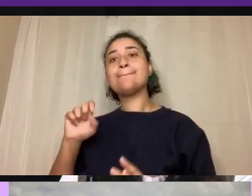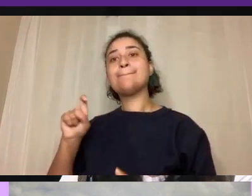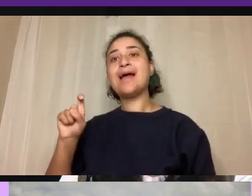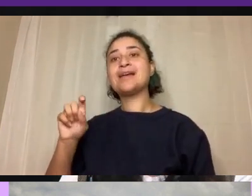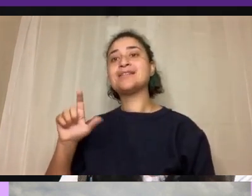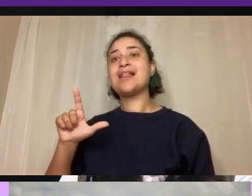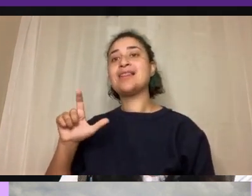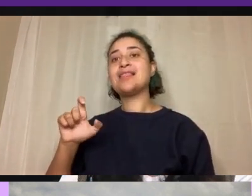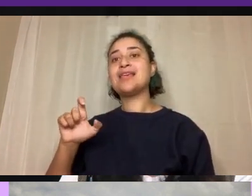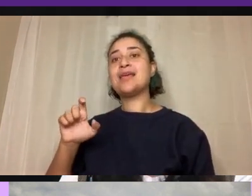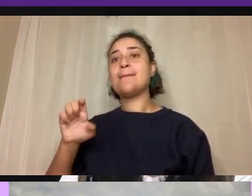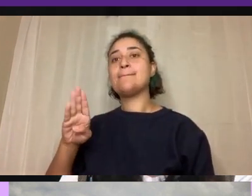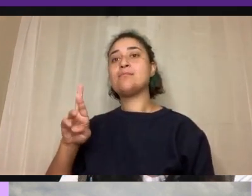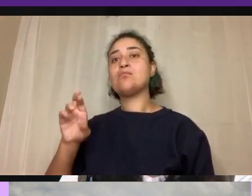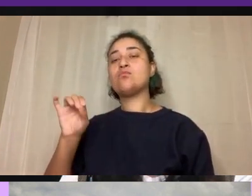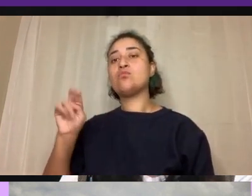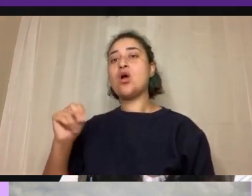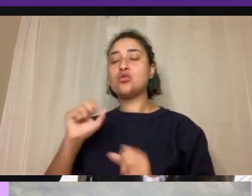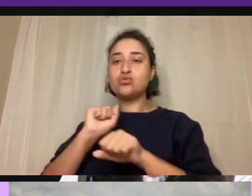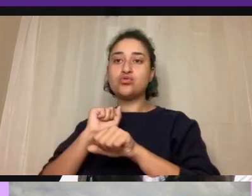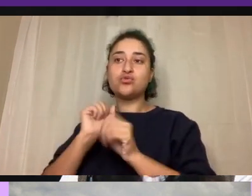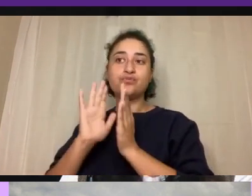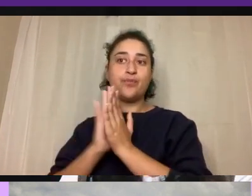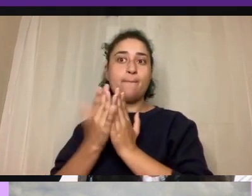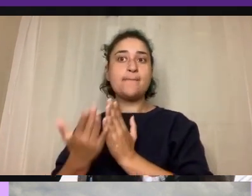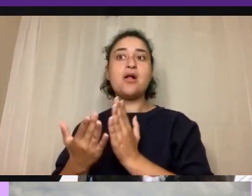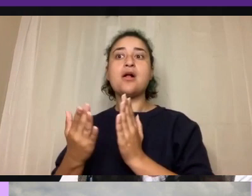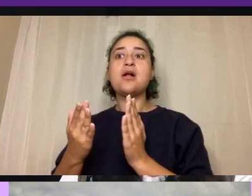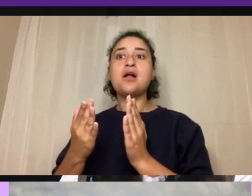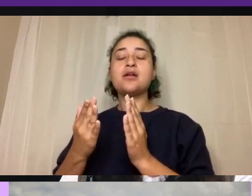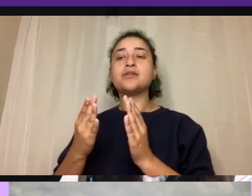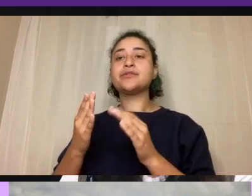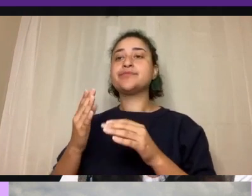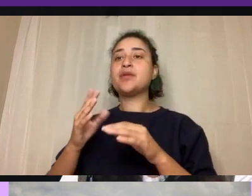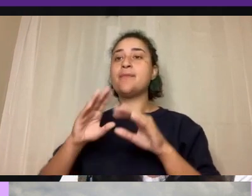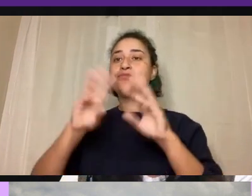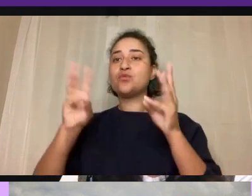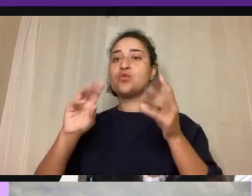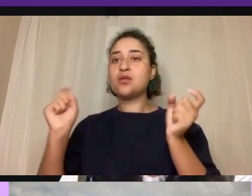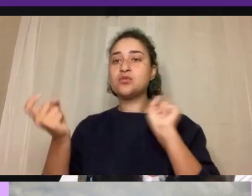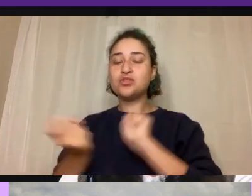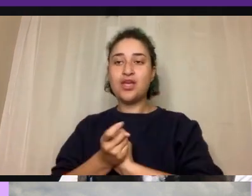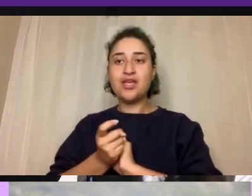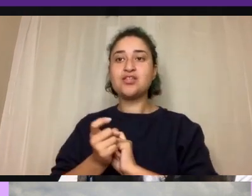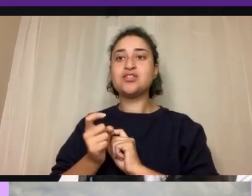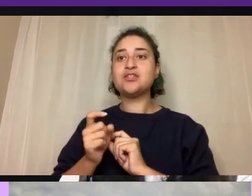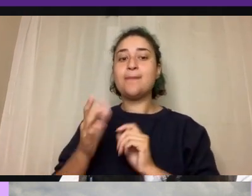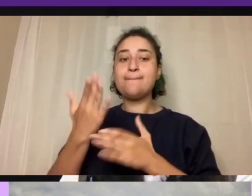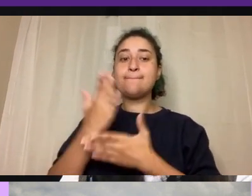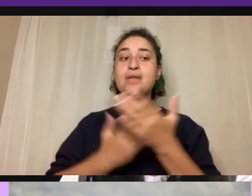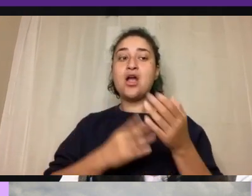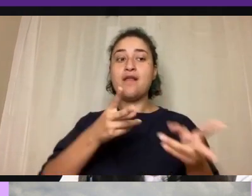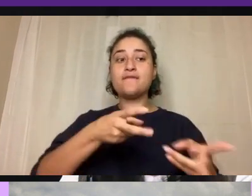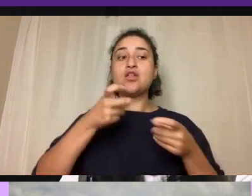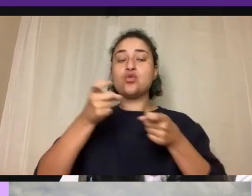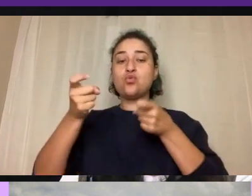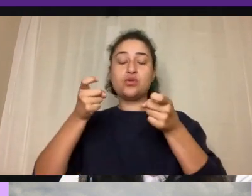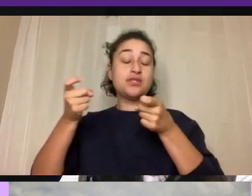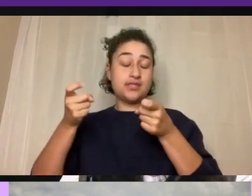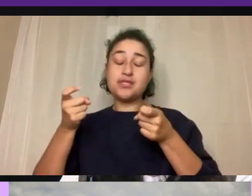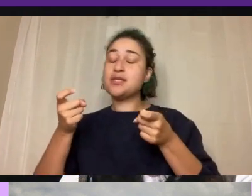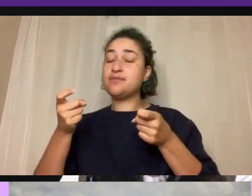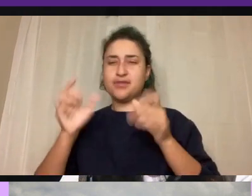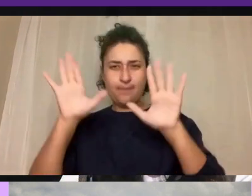Pollutionist Colonialism, who's a Métis scholar from Treaty 6, who, yeah, it's amazing. It's thinking about